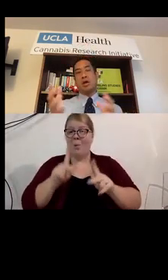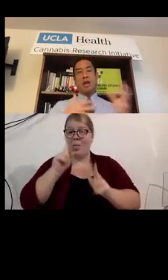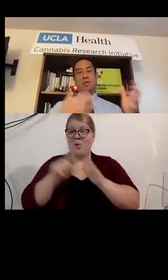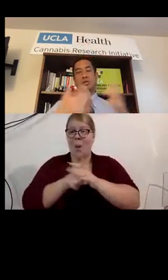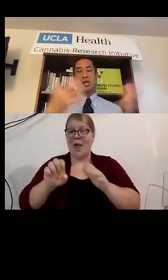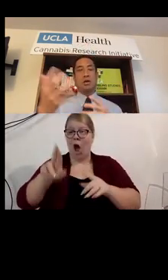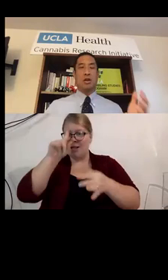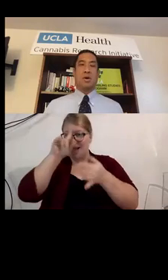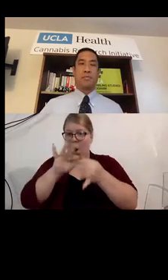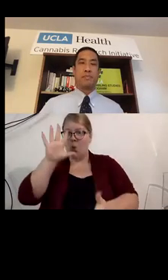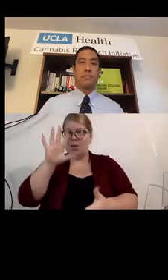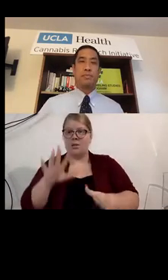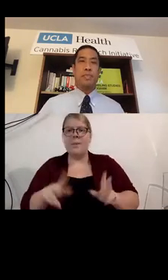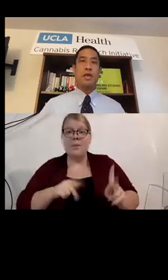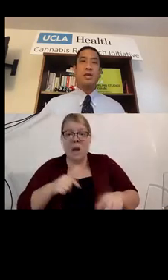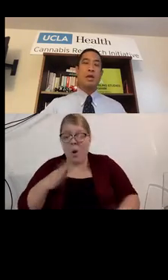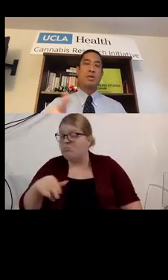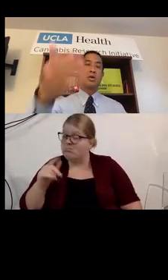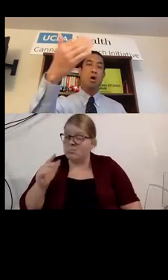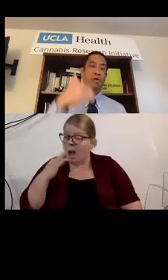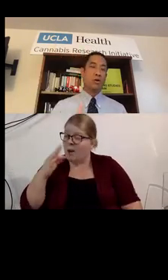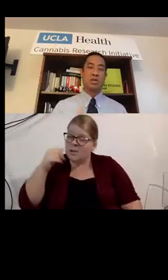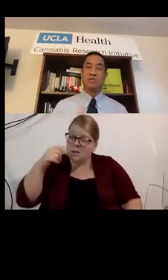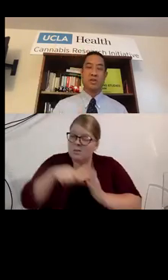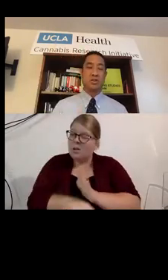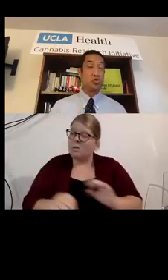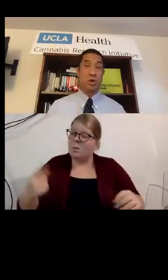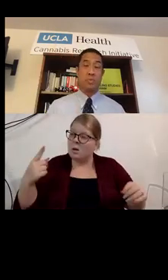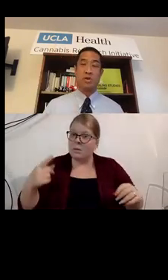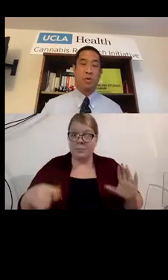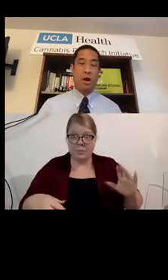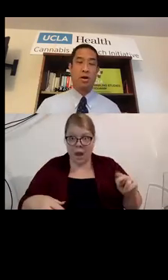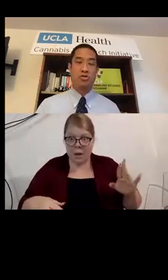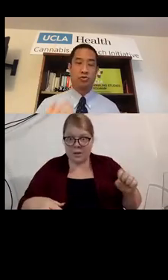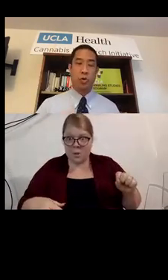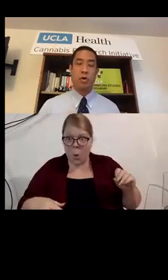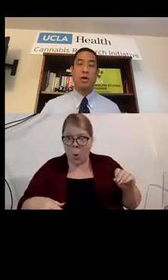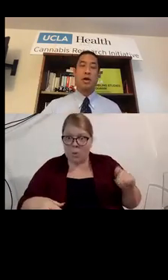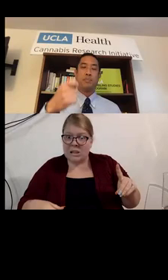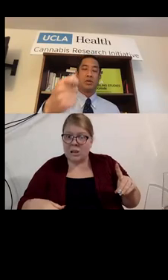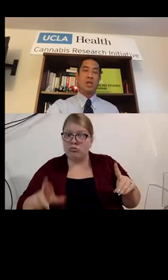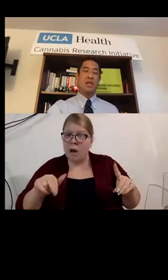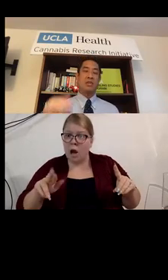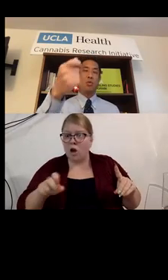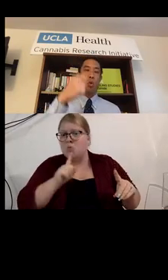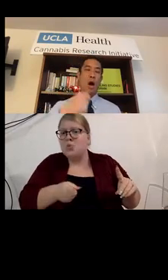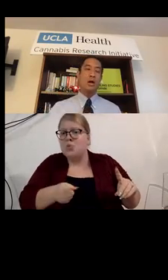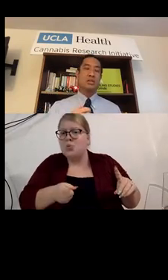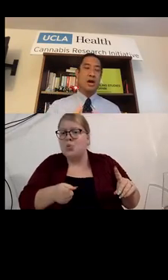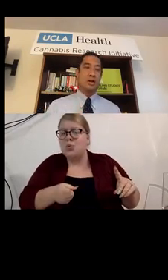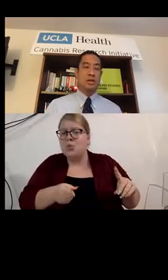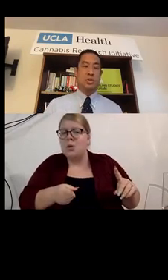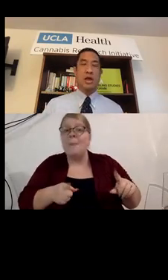you know, cannabis doesn't kill anybody. Cannabis overdose is extremely rare, true. But death